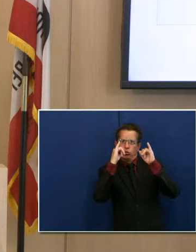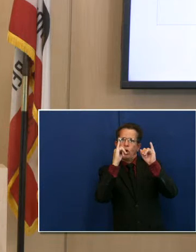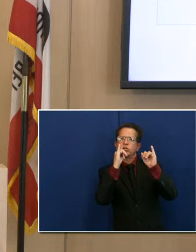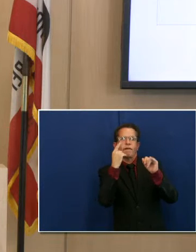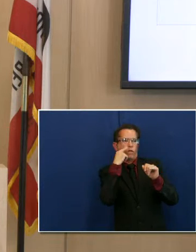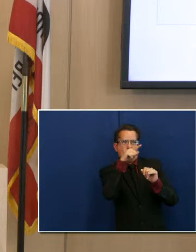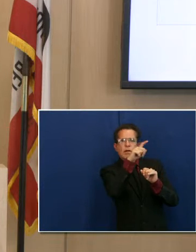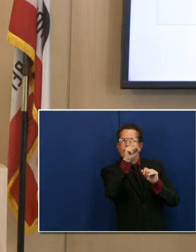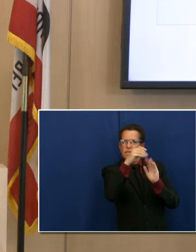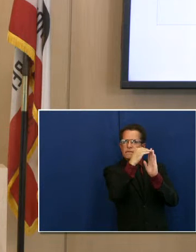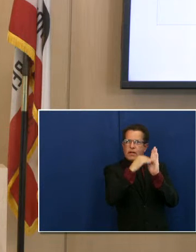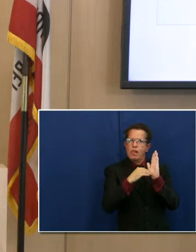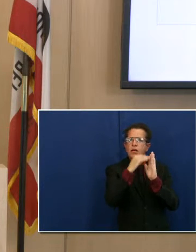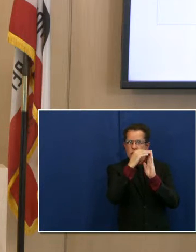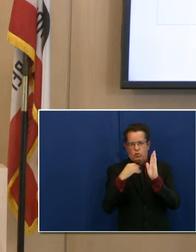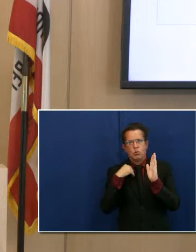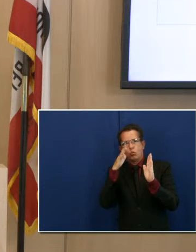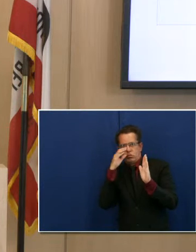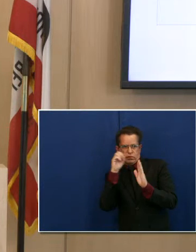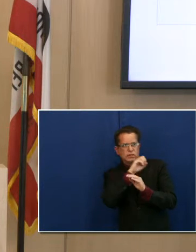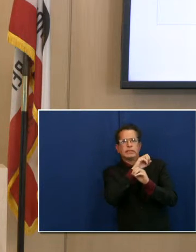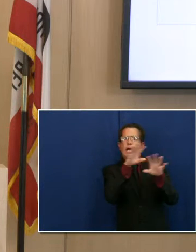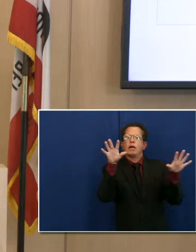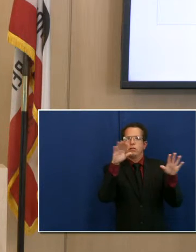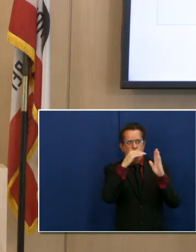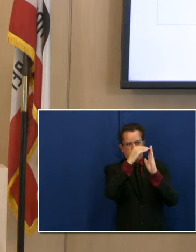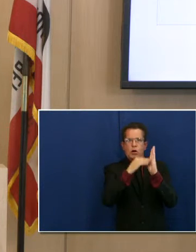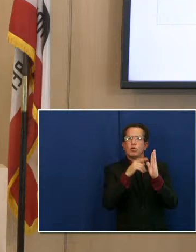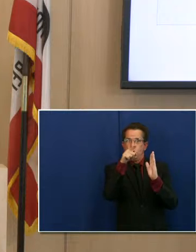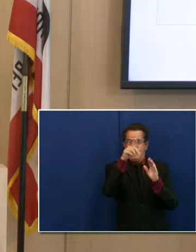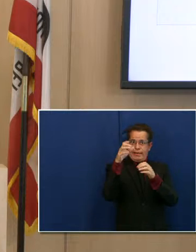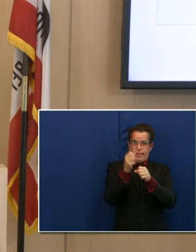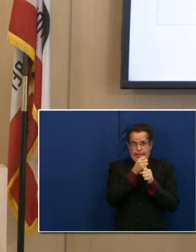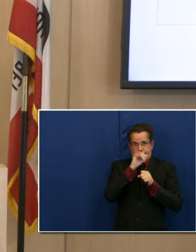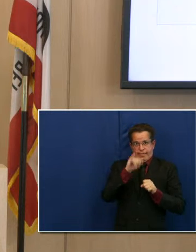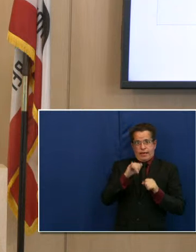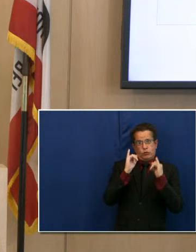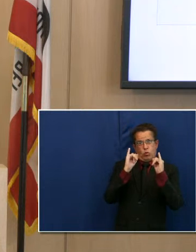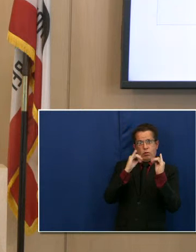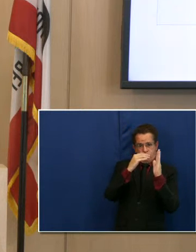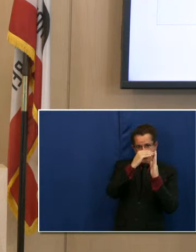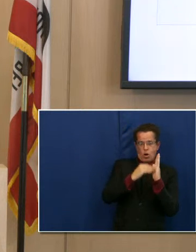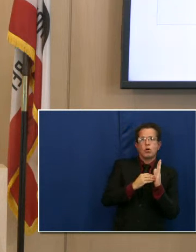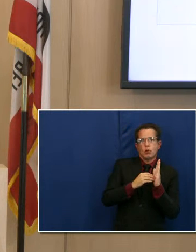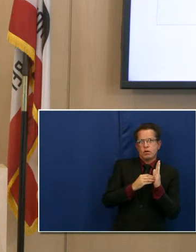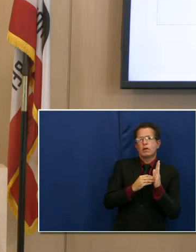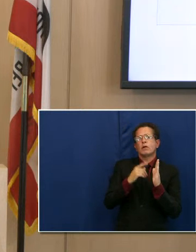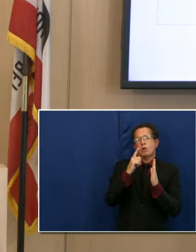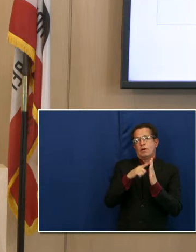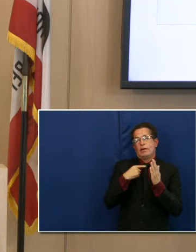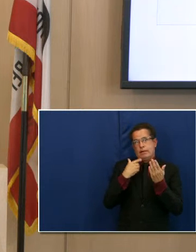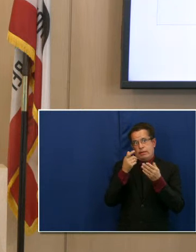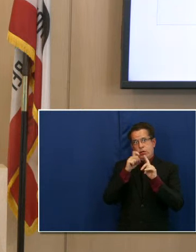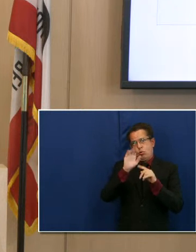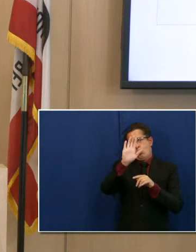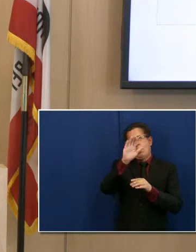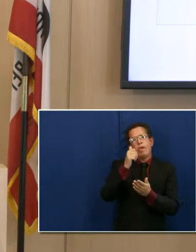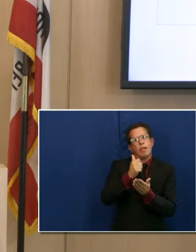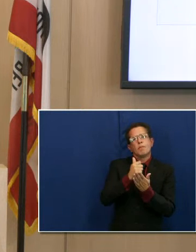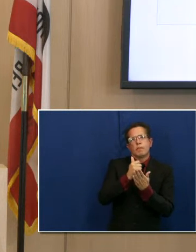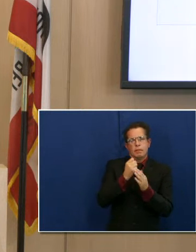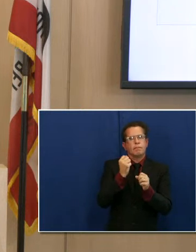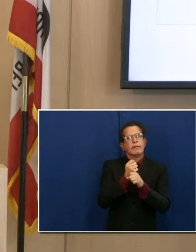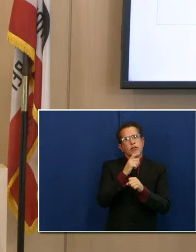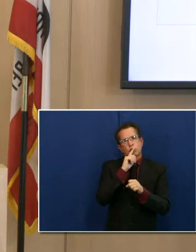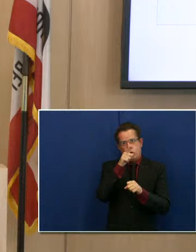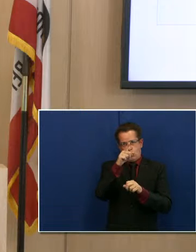immunization program staff will send out instructions. So as people get those instructions, what I am asking you to do is just make sure